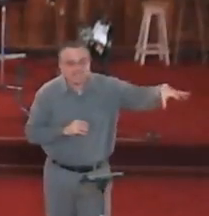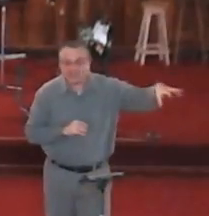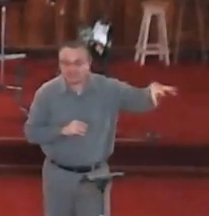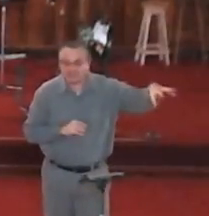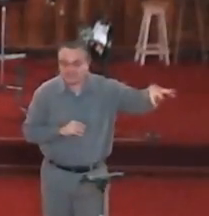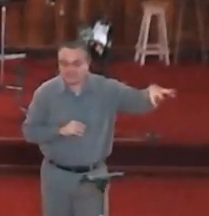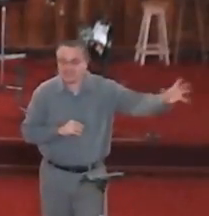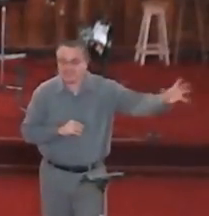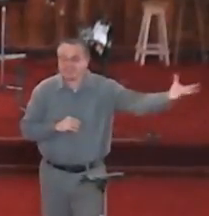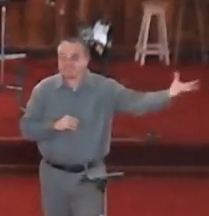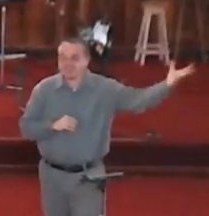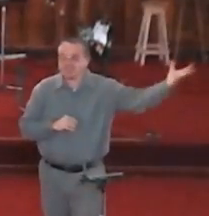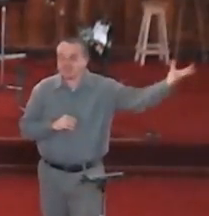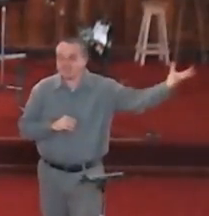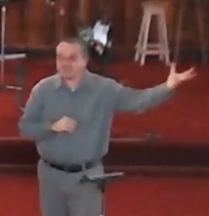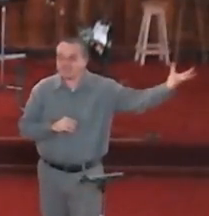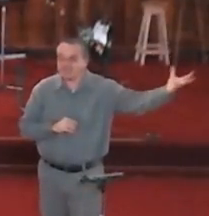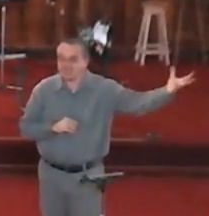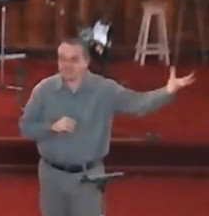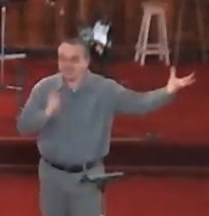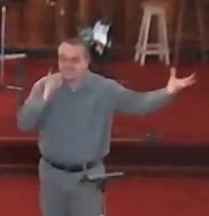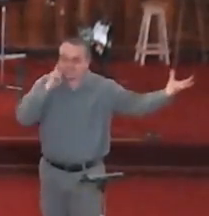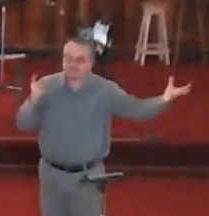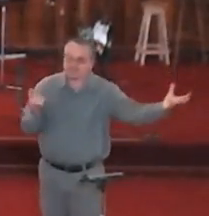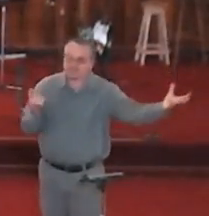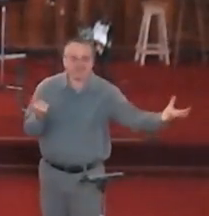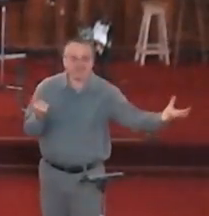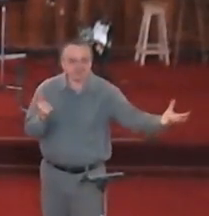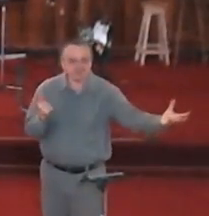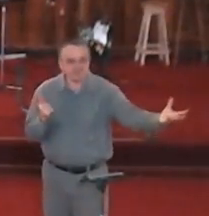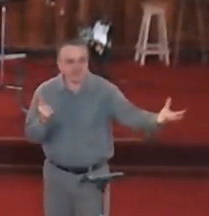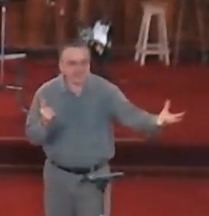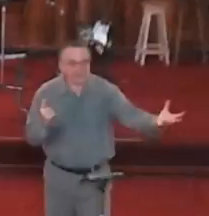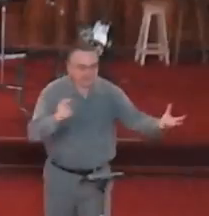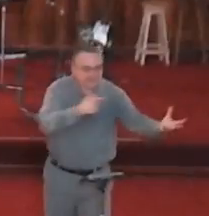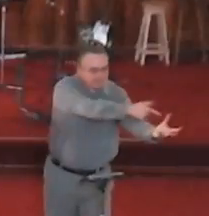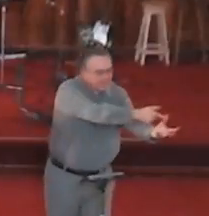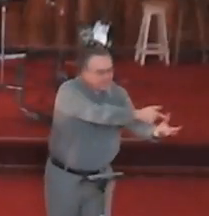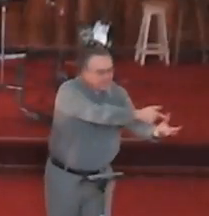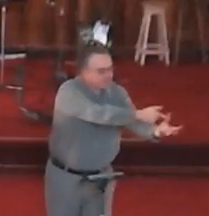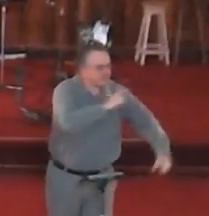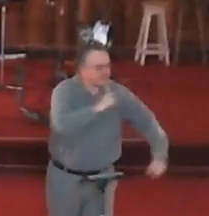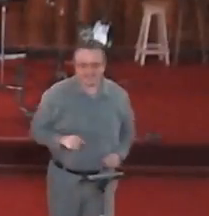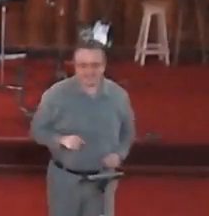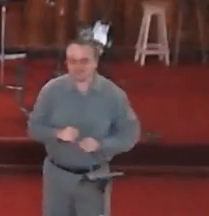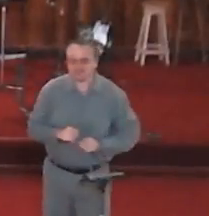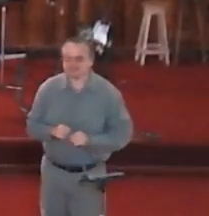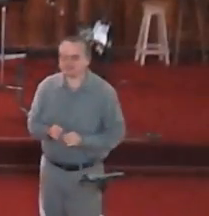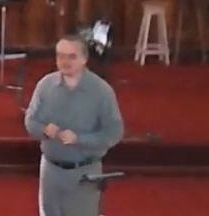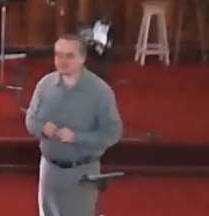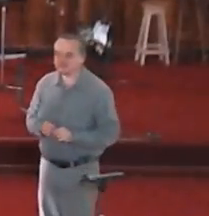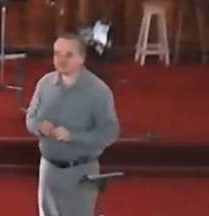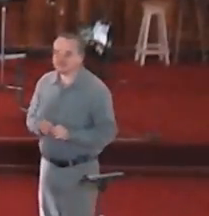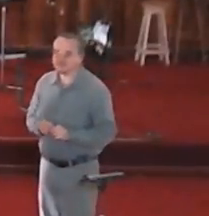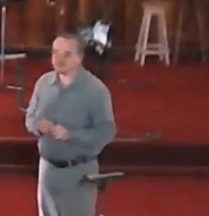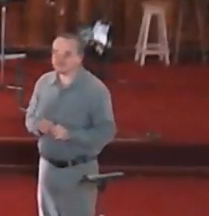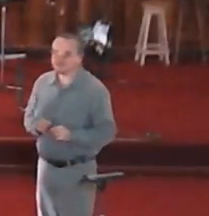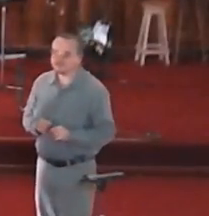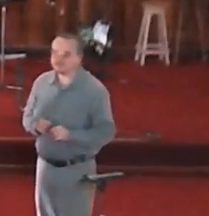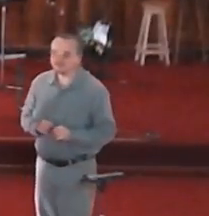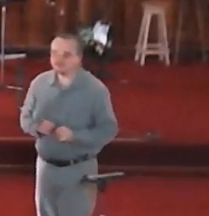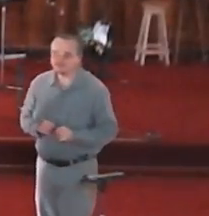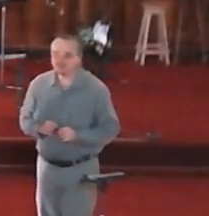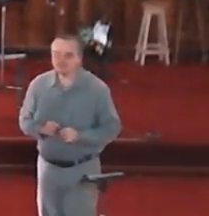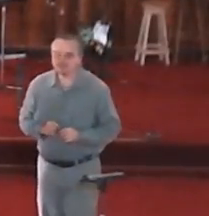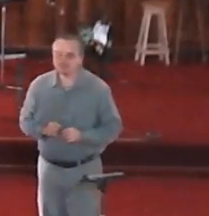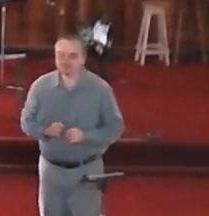Antioquía estaban haciendo una iglesia y entonces enviaron a Bernabé a investigar. So the apostles are all in